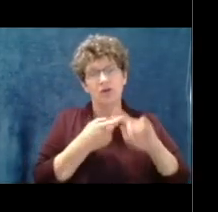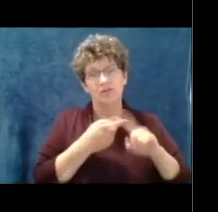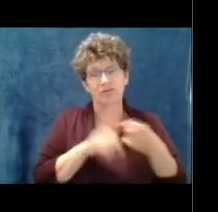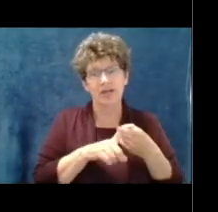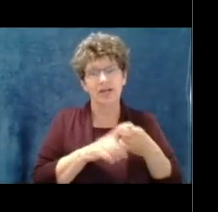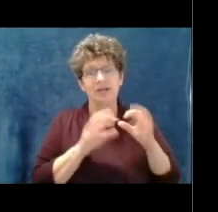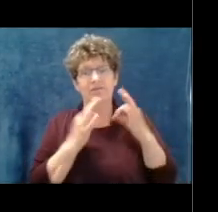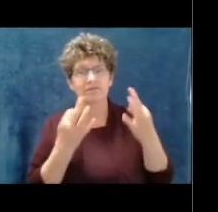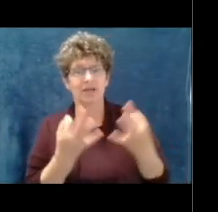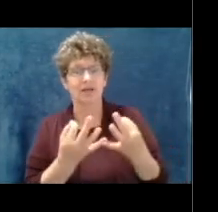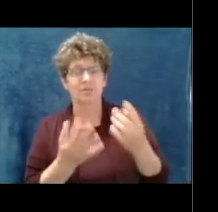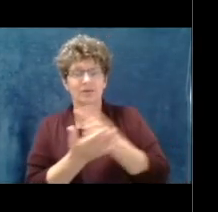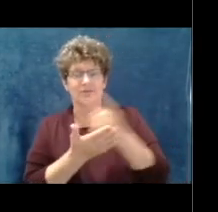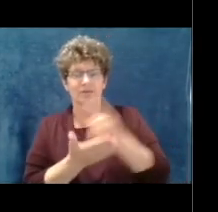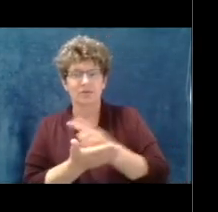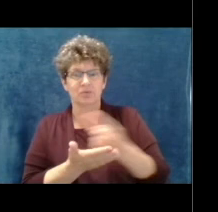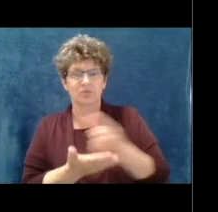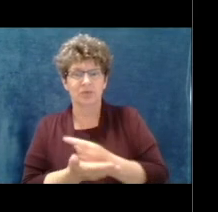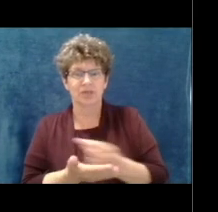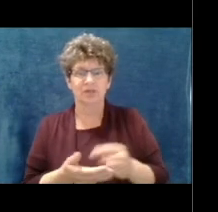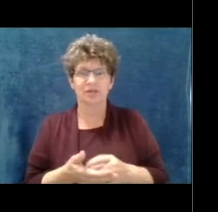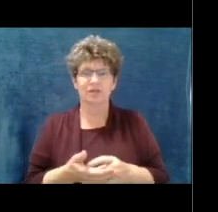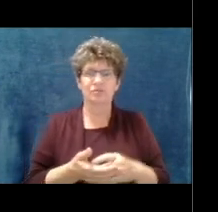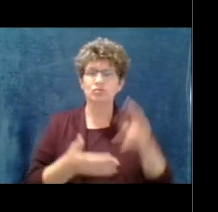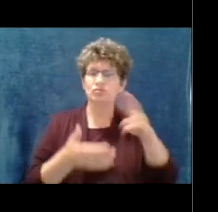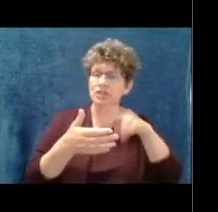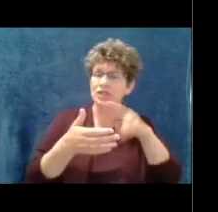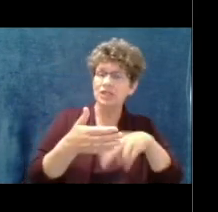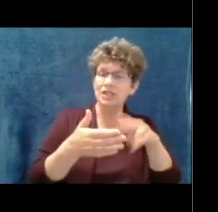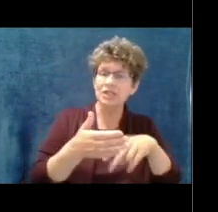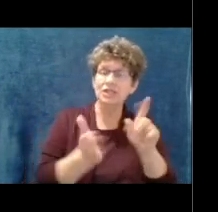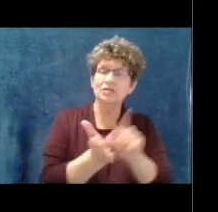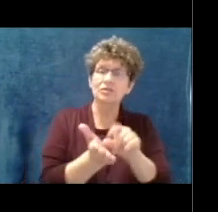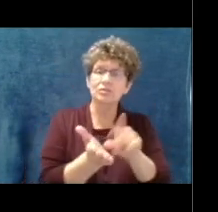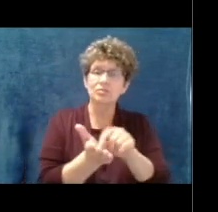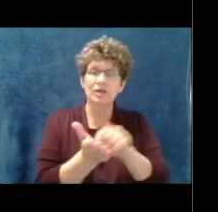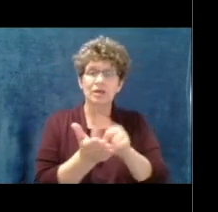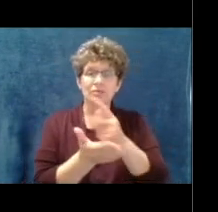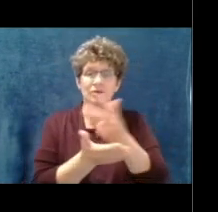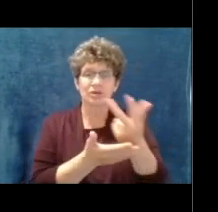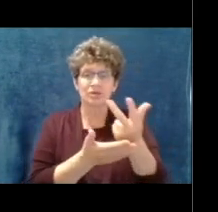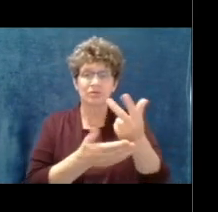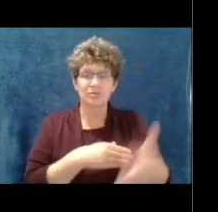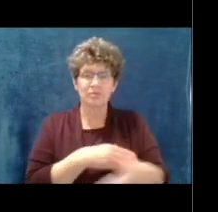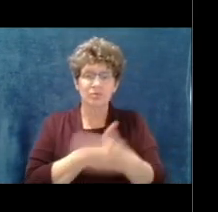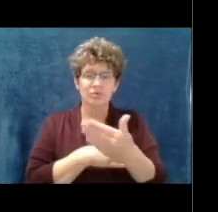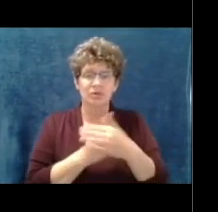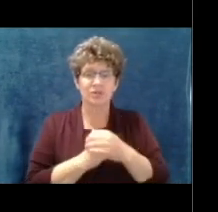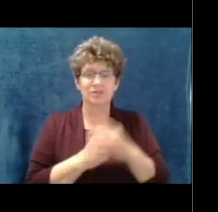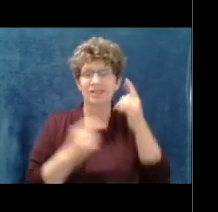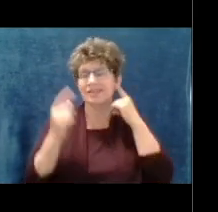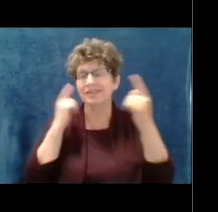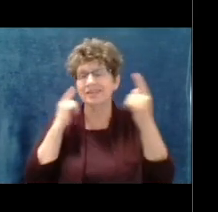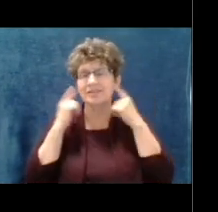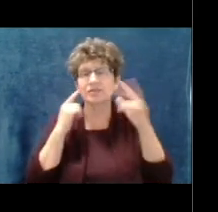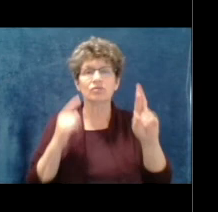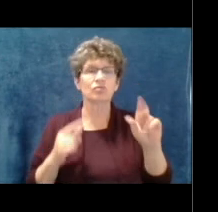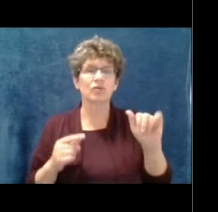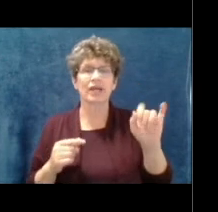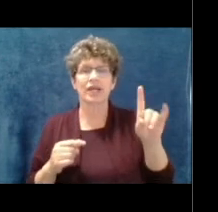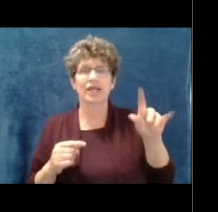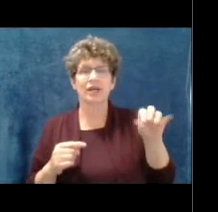CBC Ideas is incredible for lots of new thoughtful ideas. The Current, all sorts of great things out there for learning new